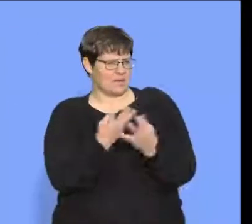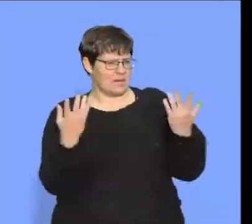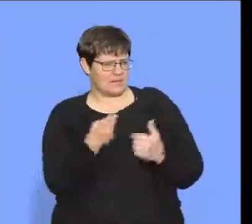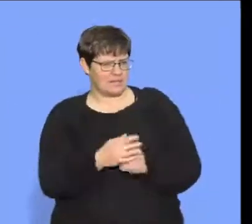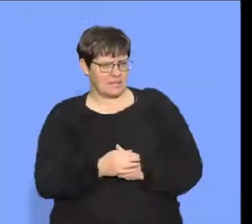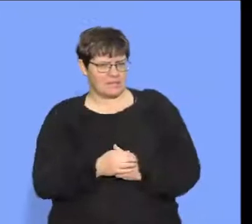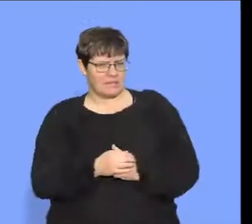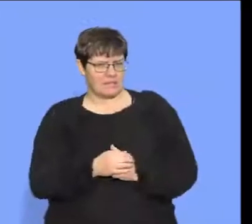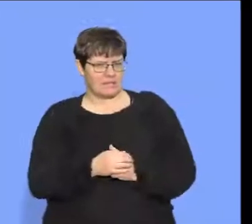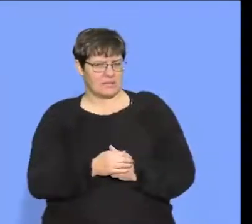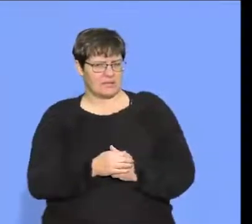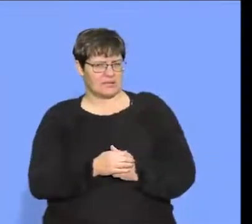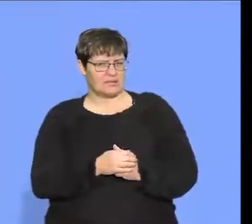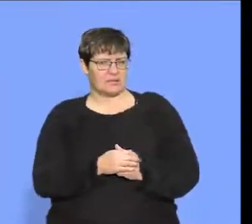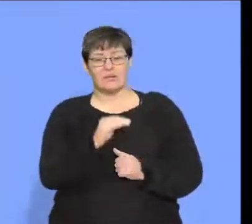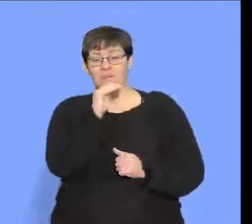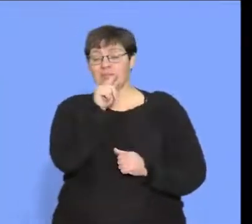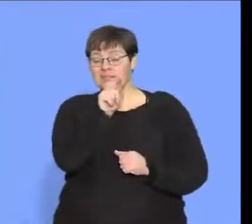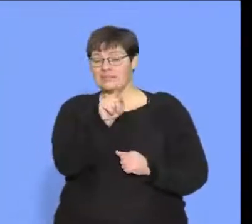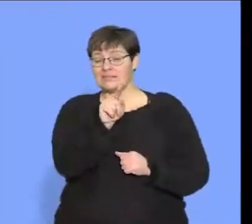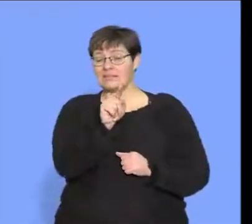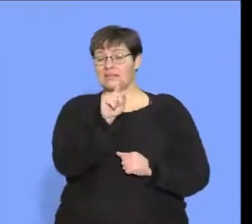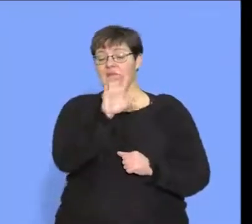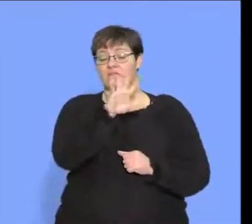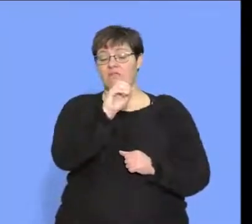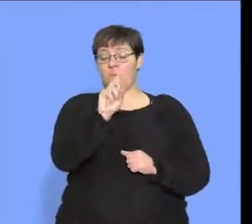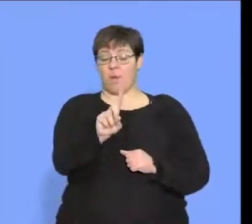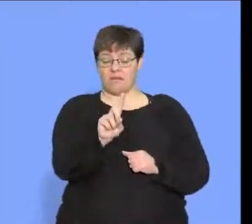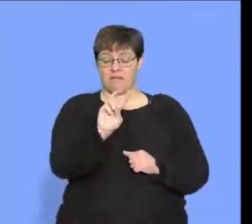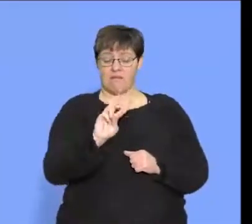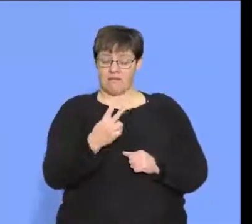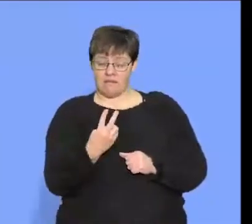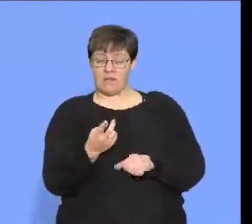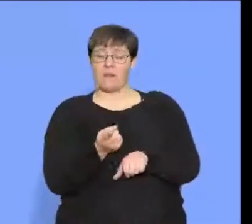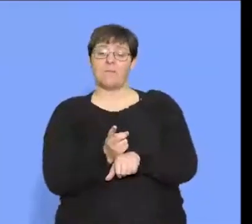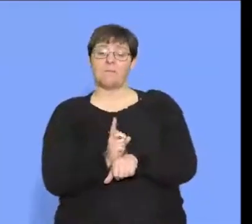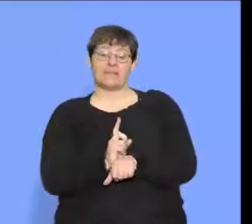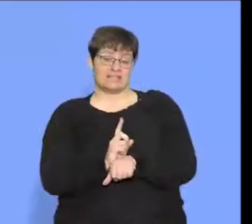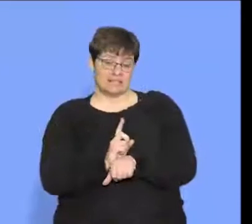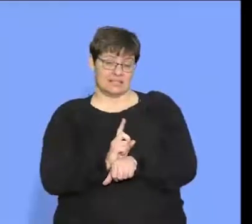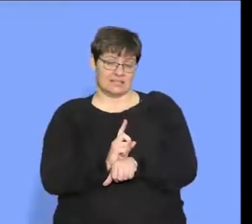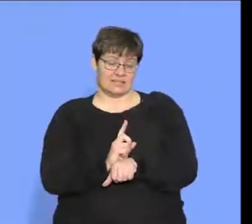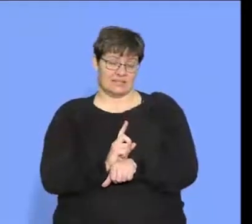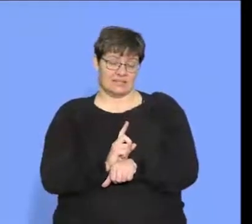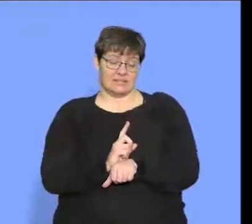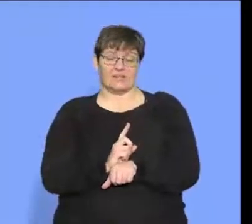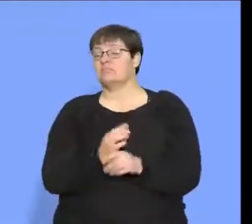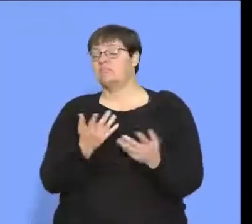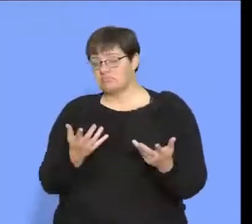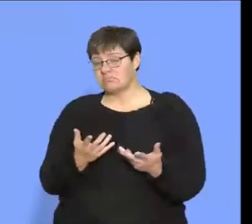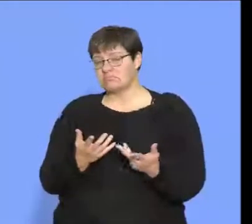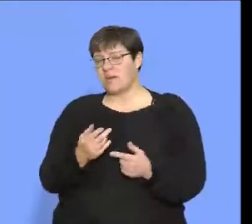minutes? Well, that means if we convert 501 seconds to